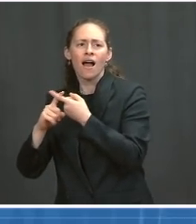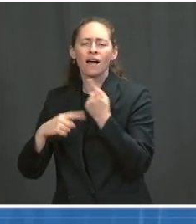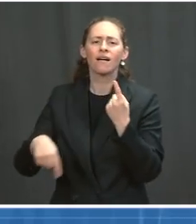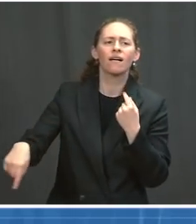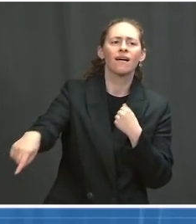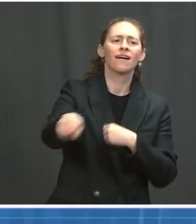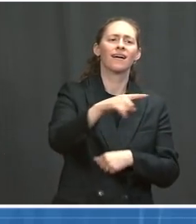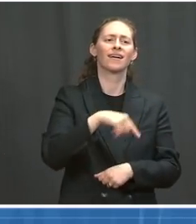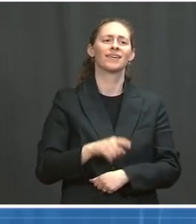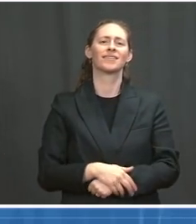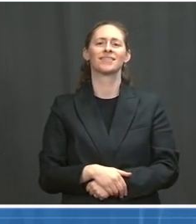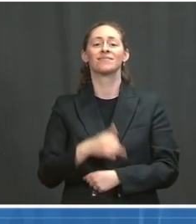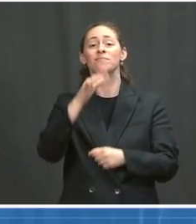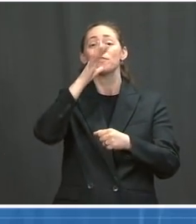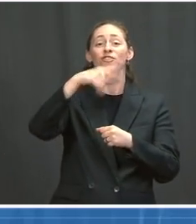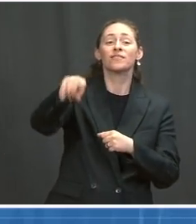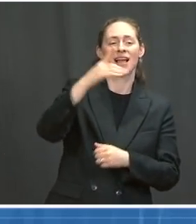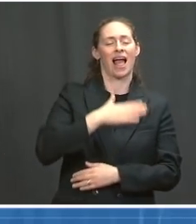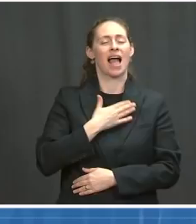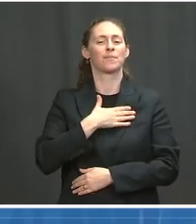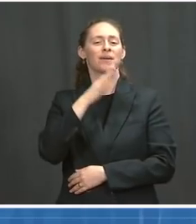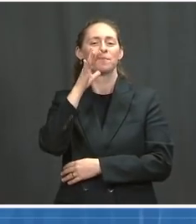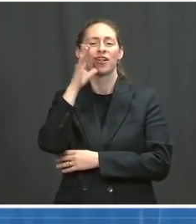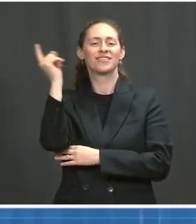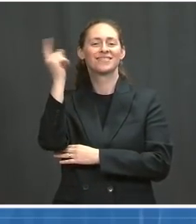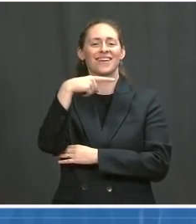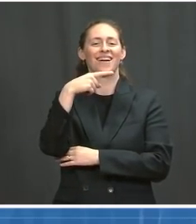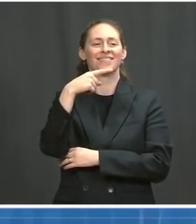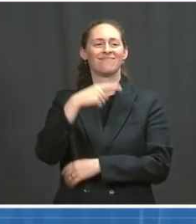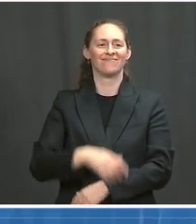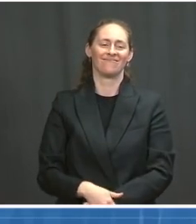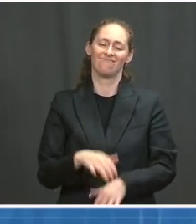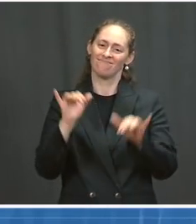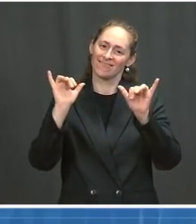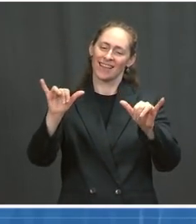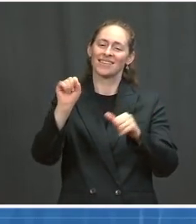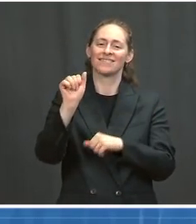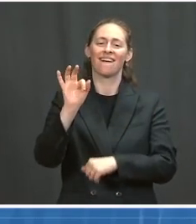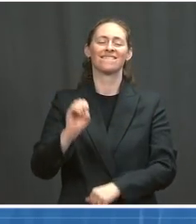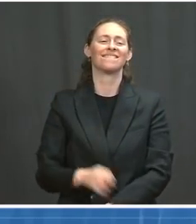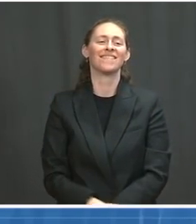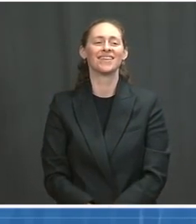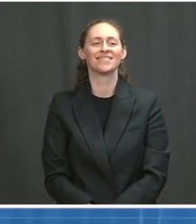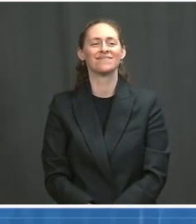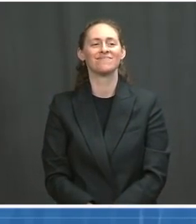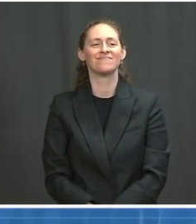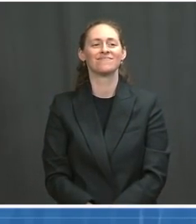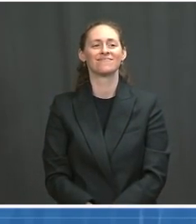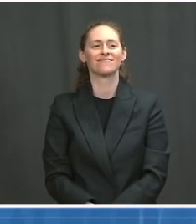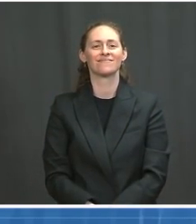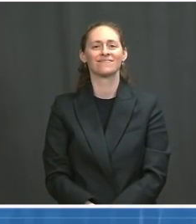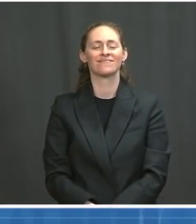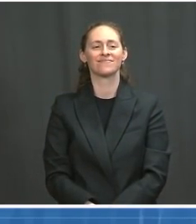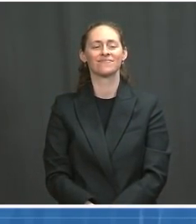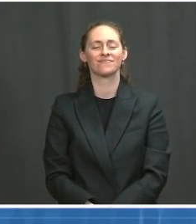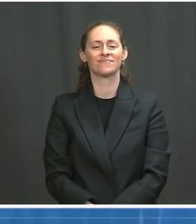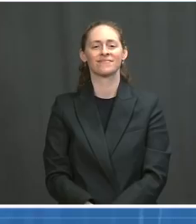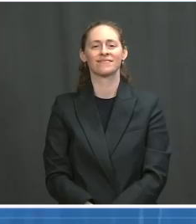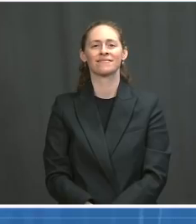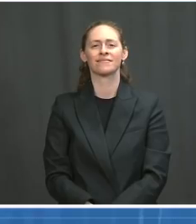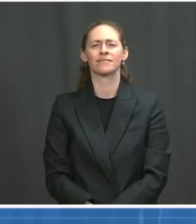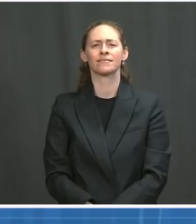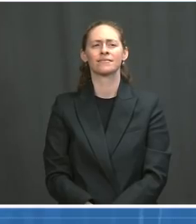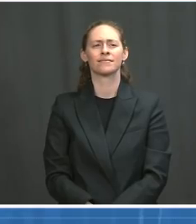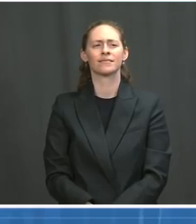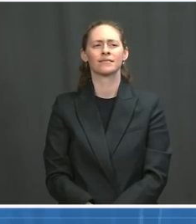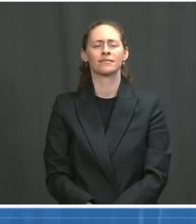Day. Please stay safe. And now to you, Dr. Fauci. Thank you very much, Dr. Walensky. I'd like to spend the next couple of minutes talking